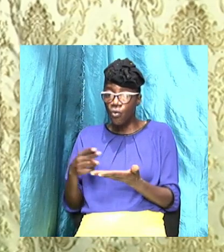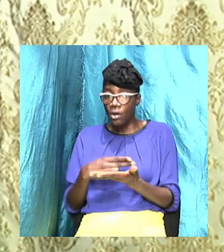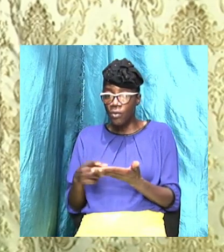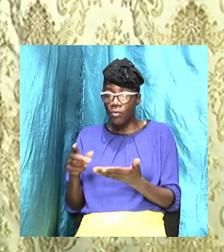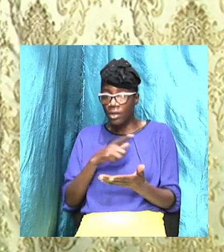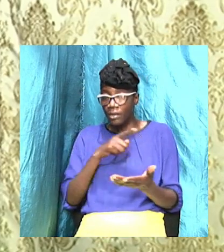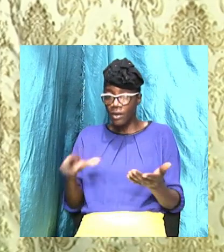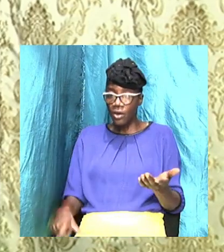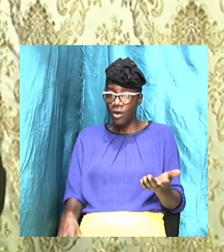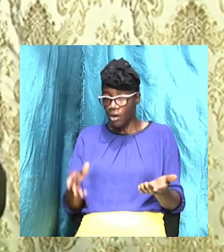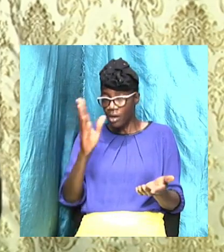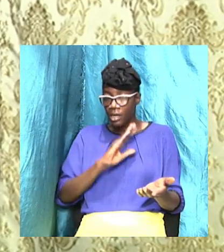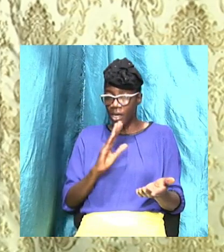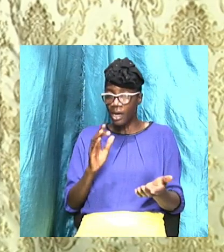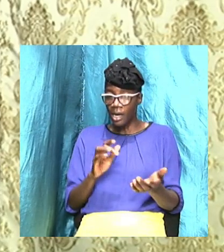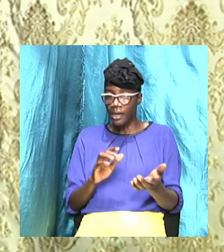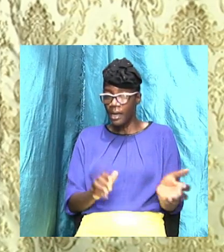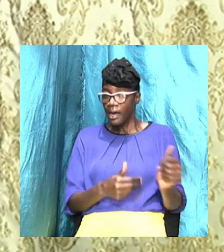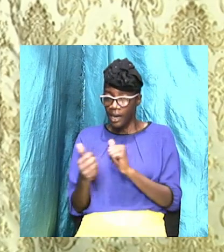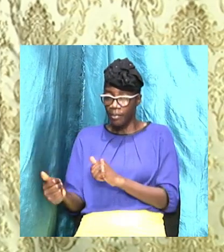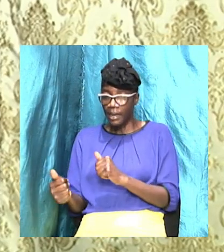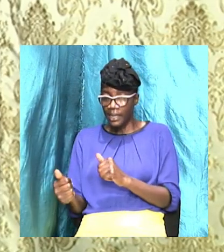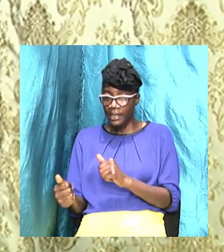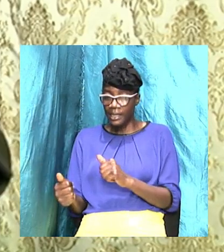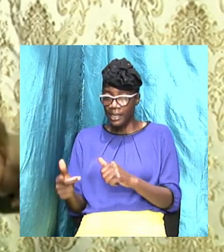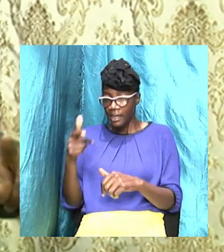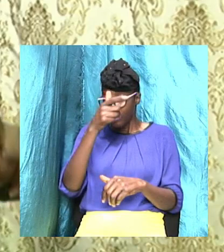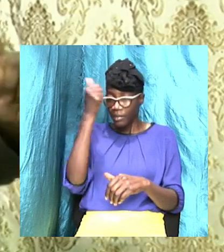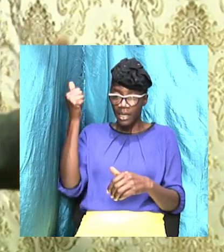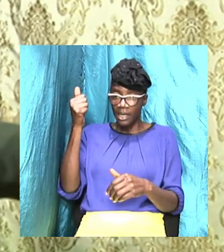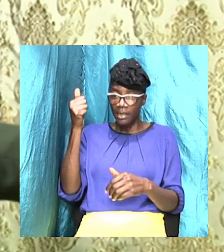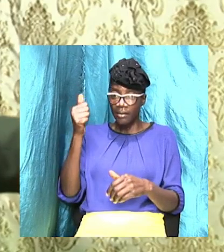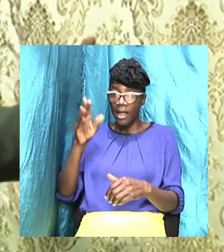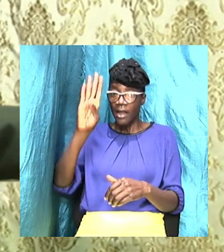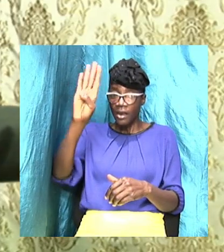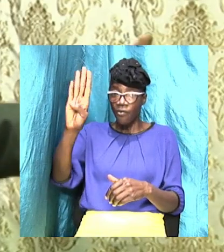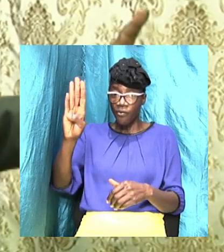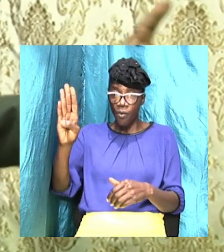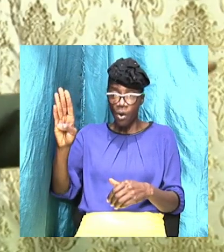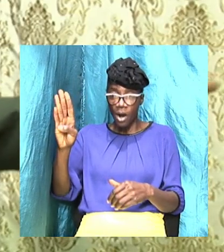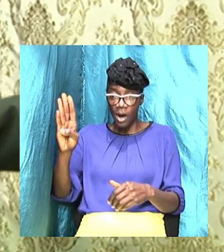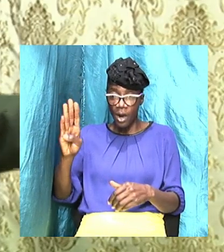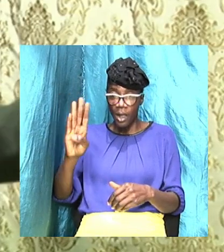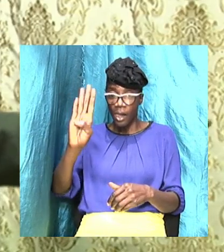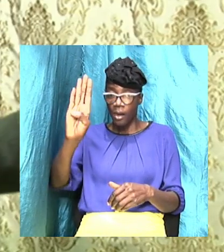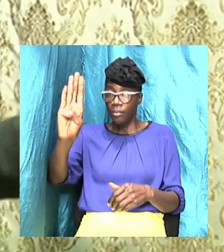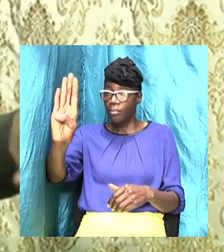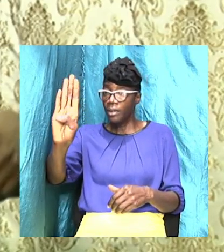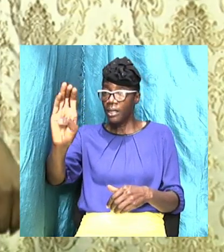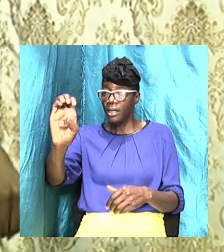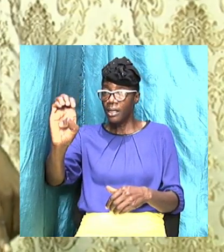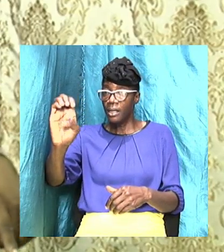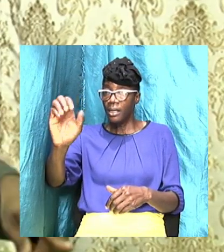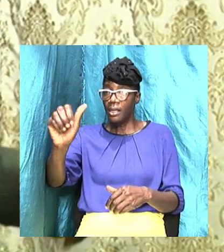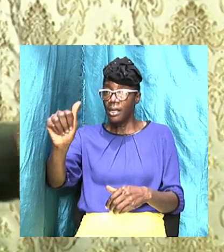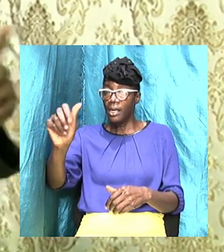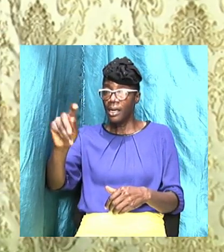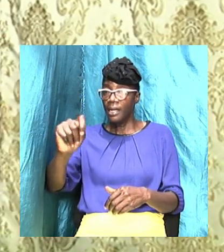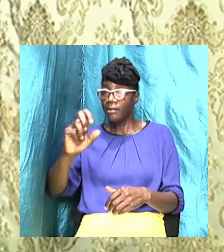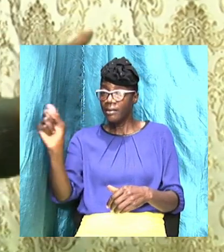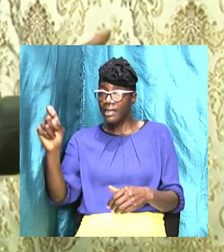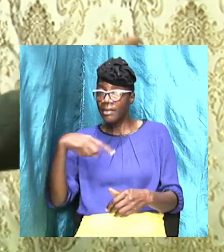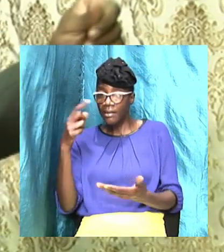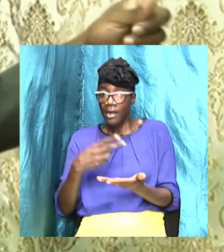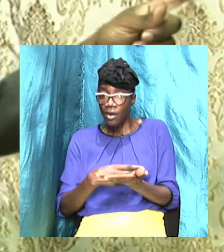God Almighty, and because the four beasts say, holy, holy is the Lord God Almighty, that